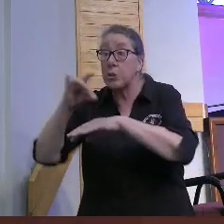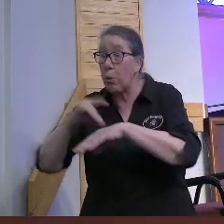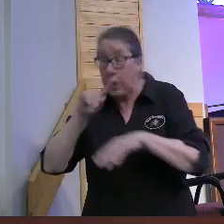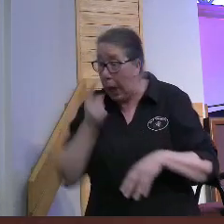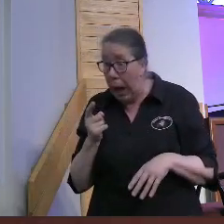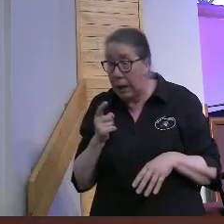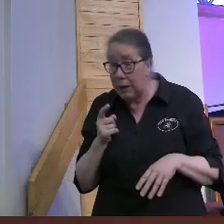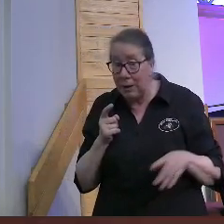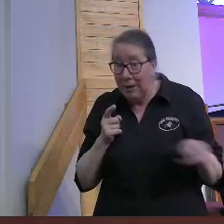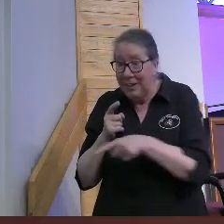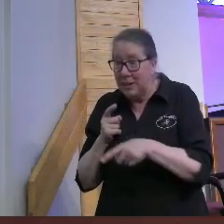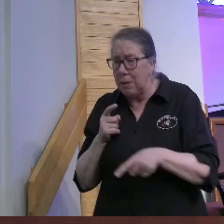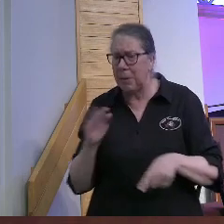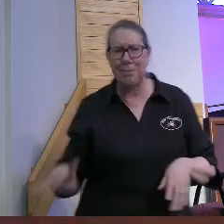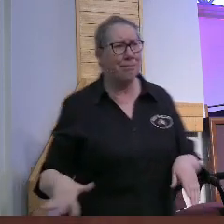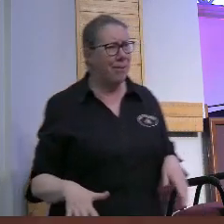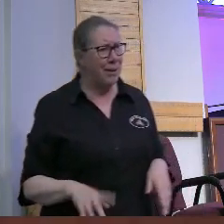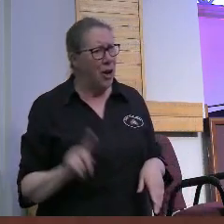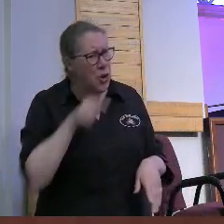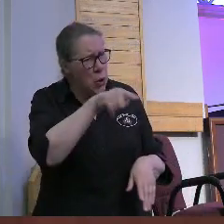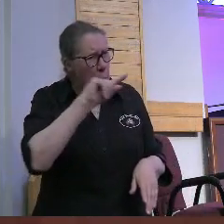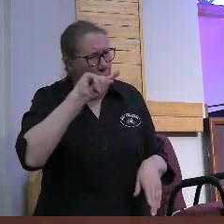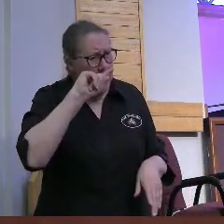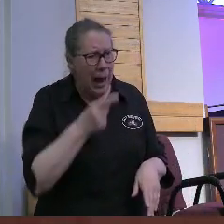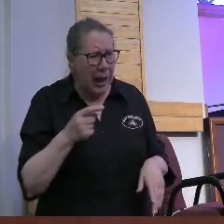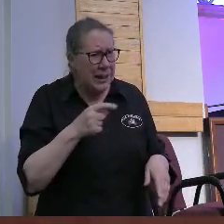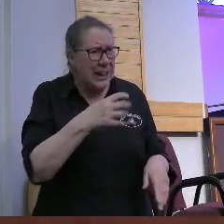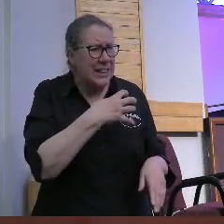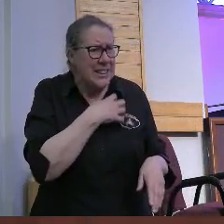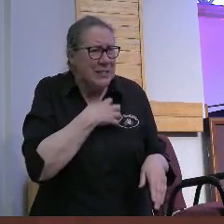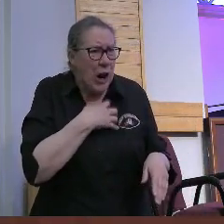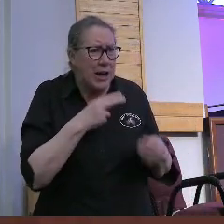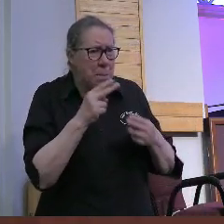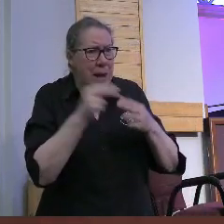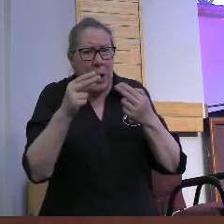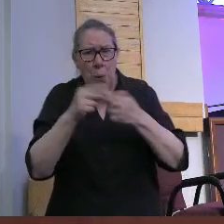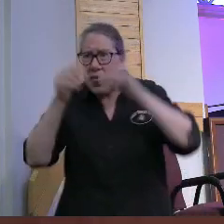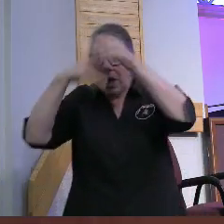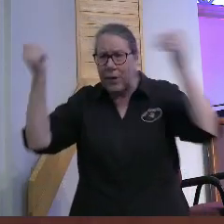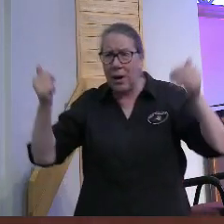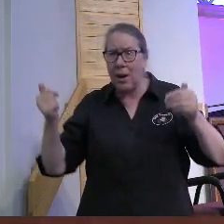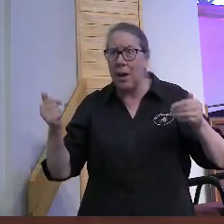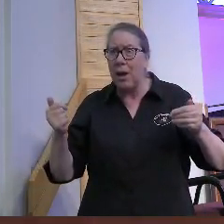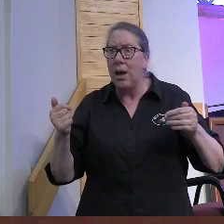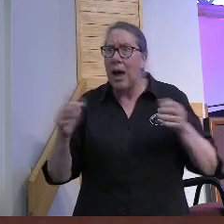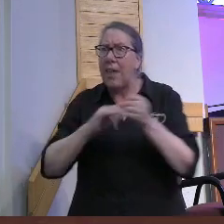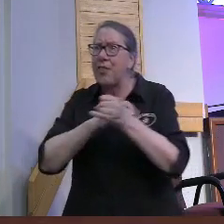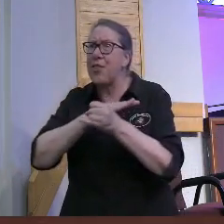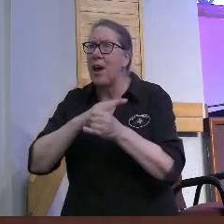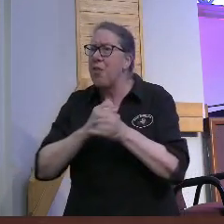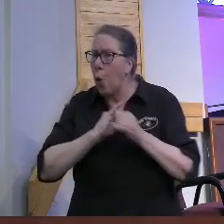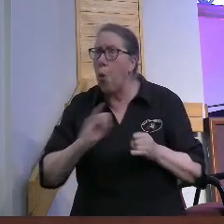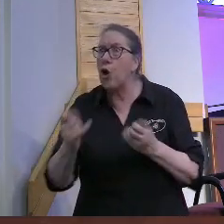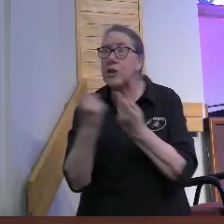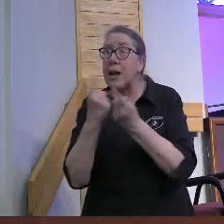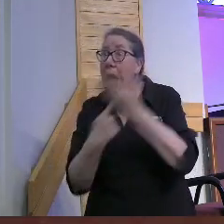You can't scare me with heaven. What was she saying? At worst, Anthony, I'm going to heaven. I am not a